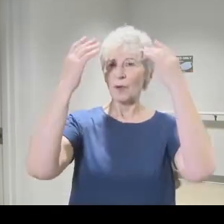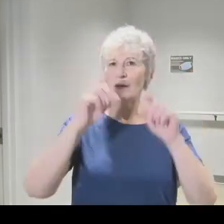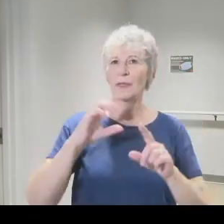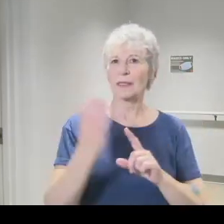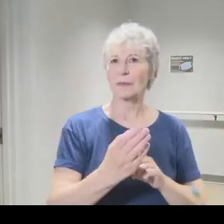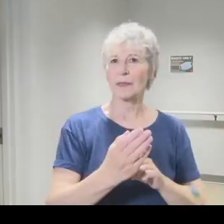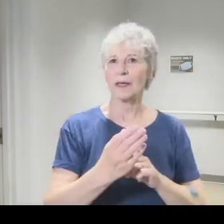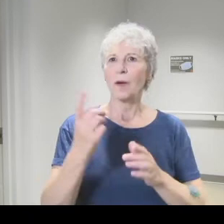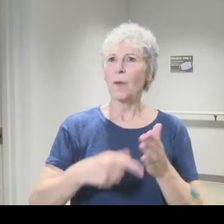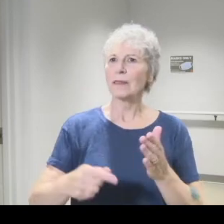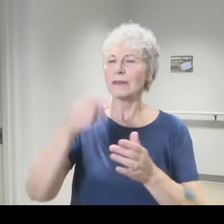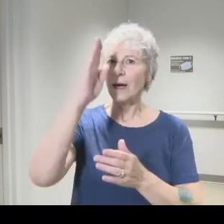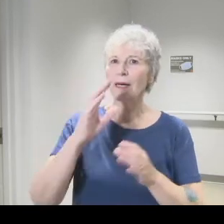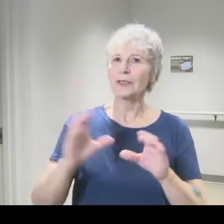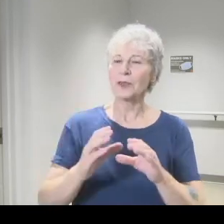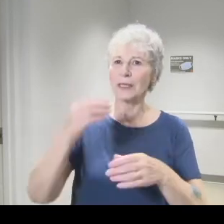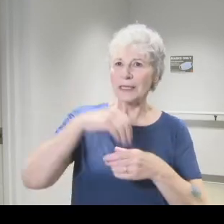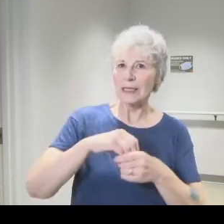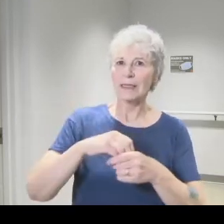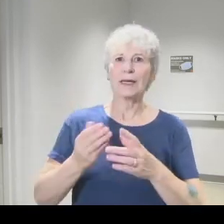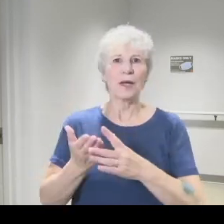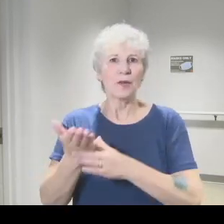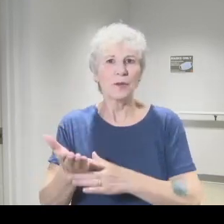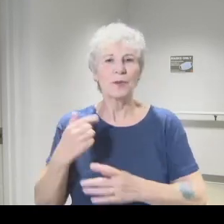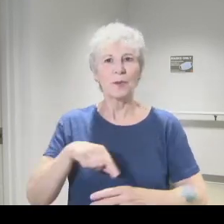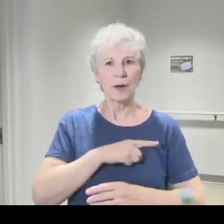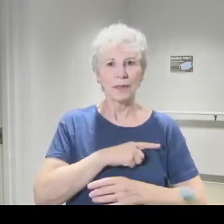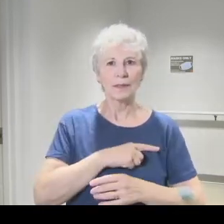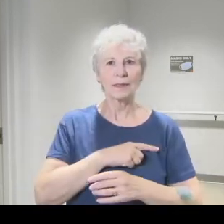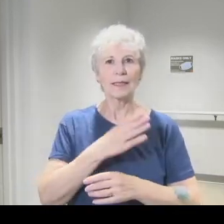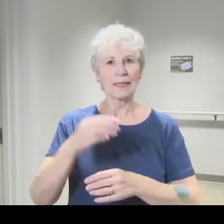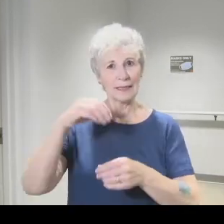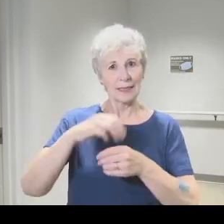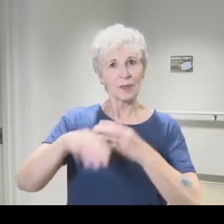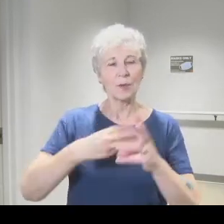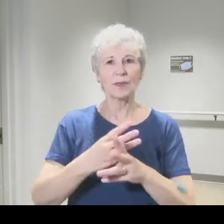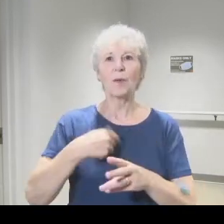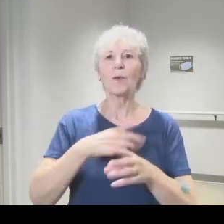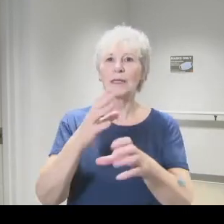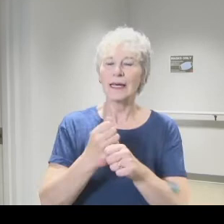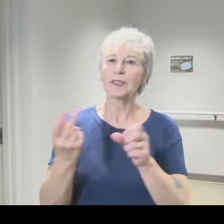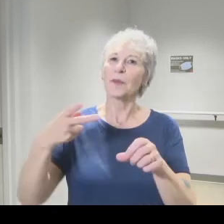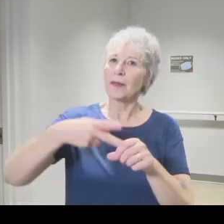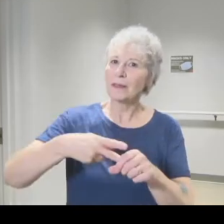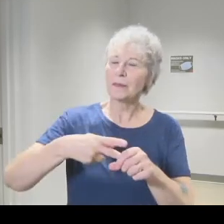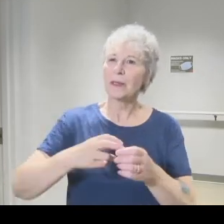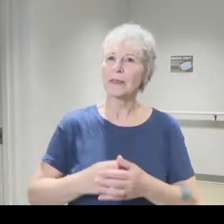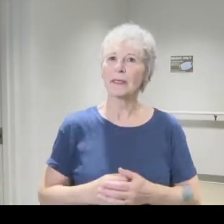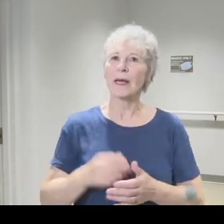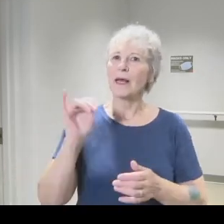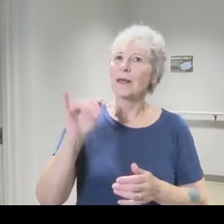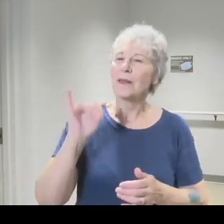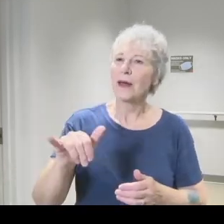and through us. And what God has done and is doing in the world. And we get to participate in that. That's